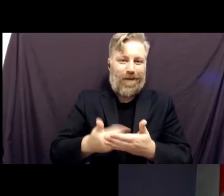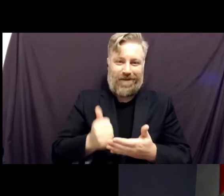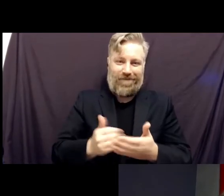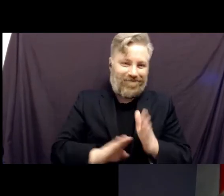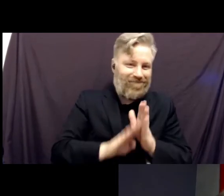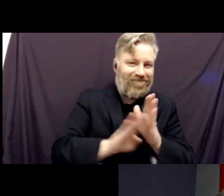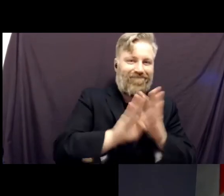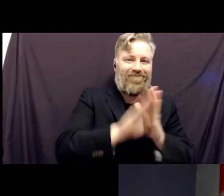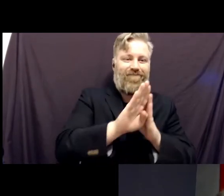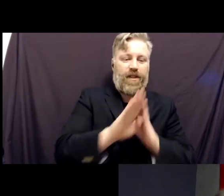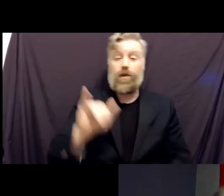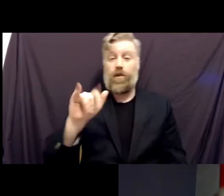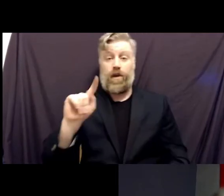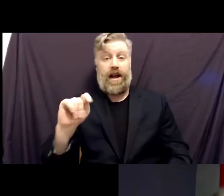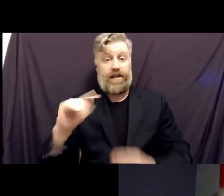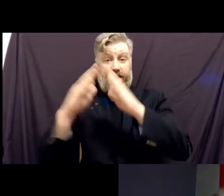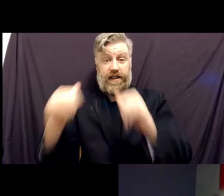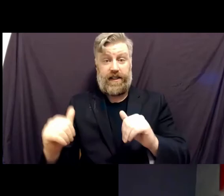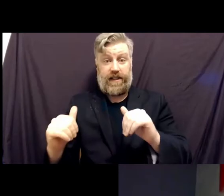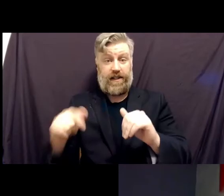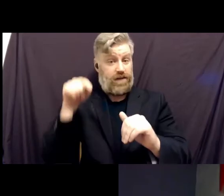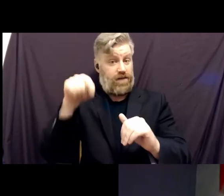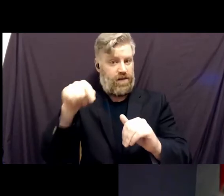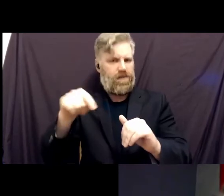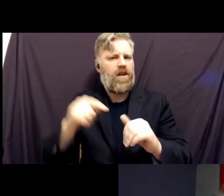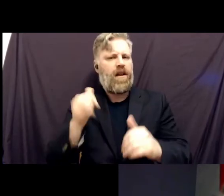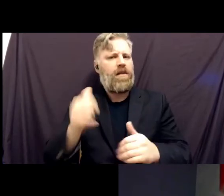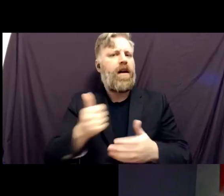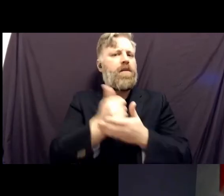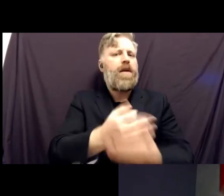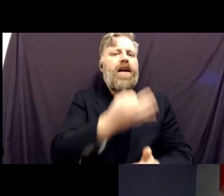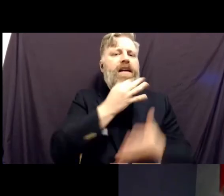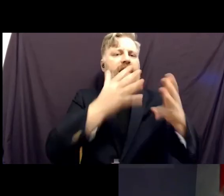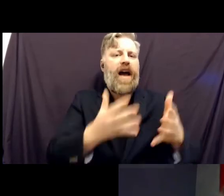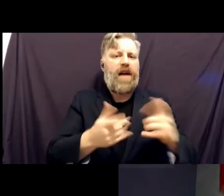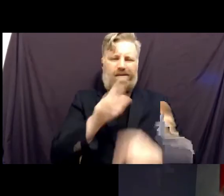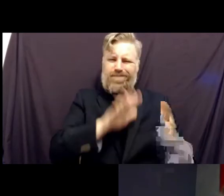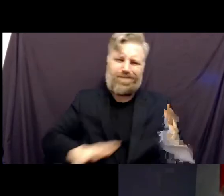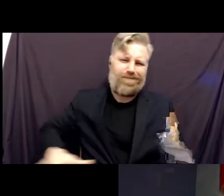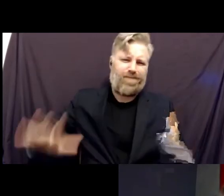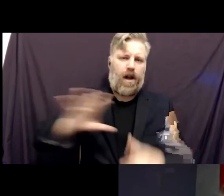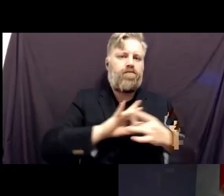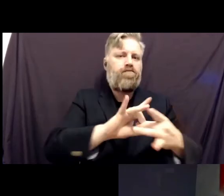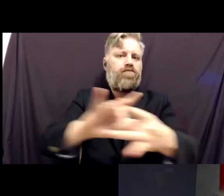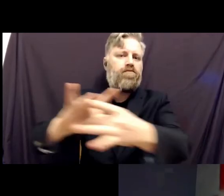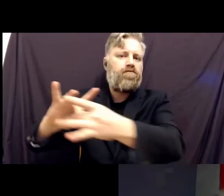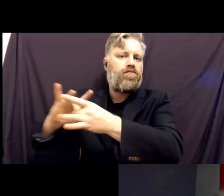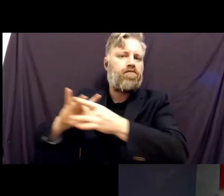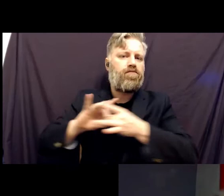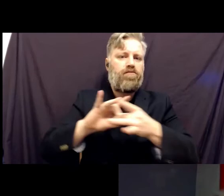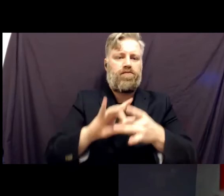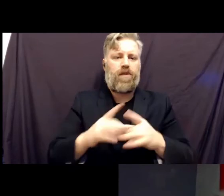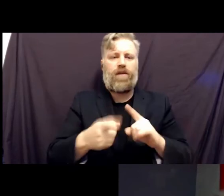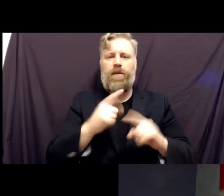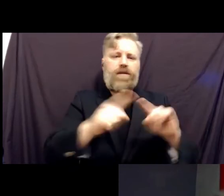that connects all of the expertise, experts, nominations, and conferences over